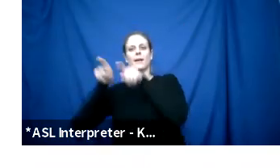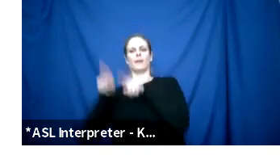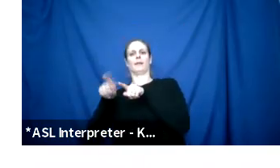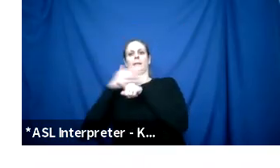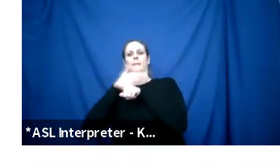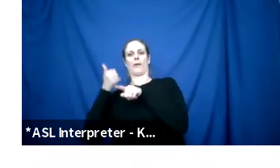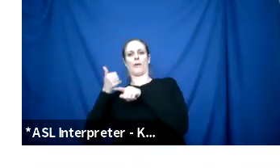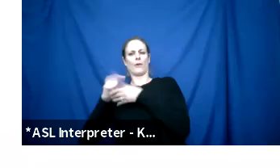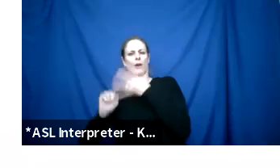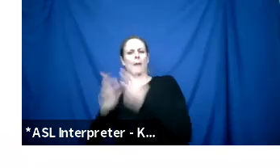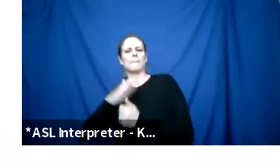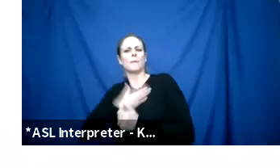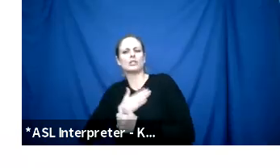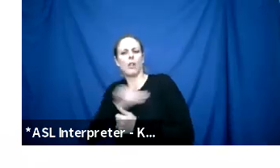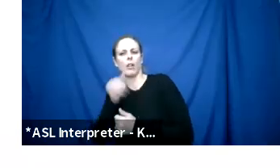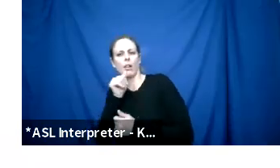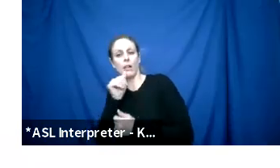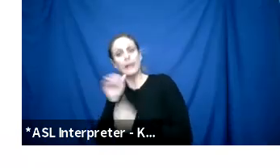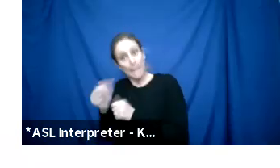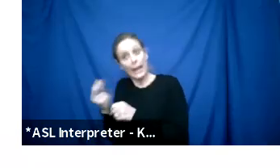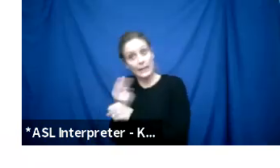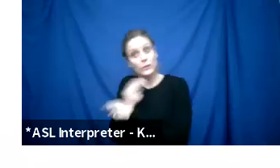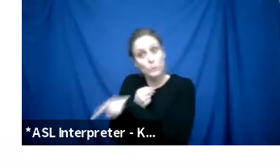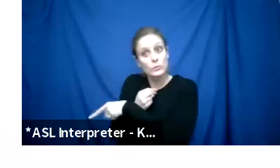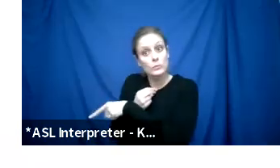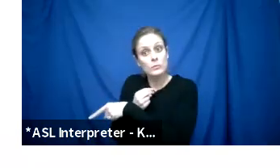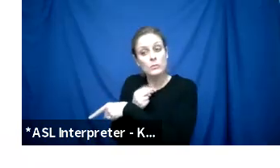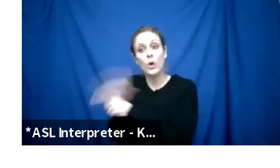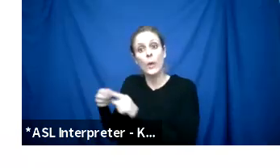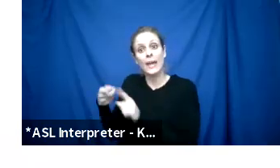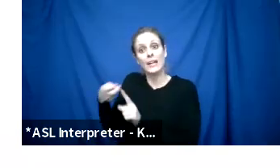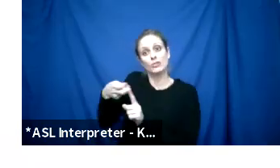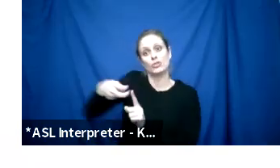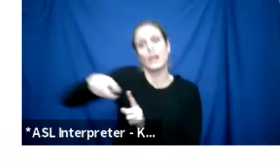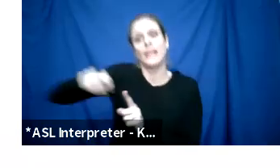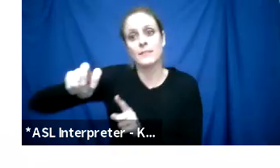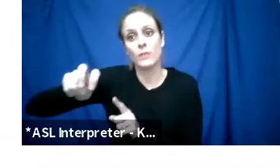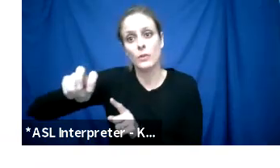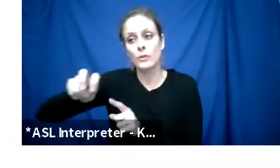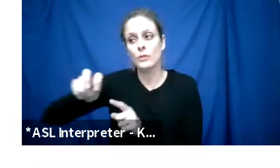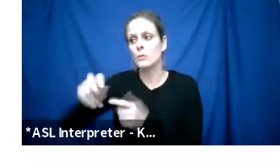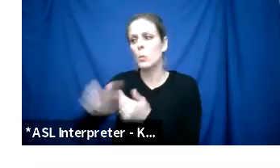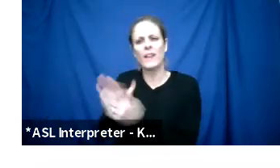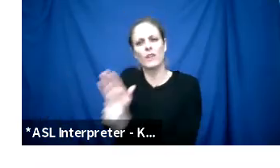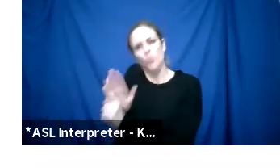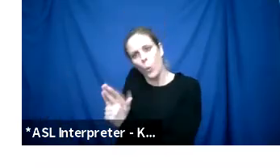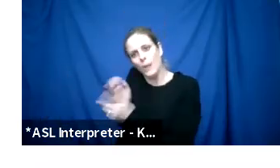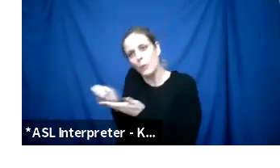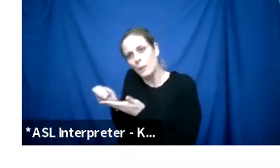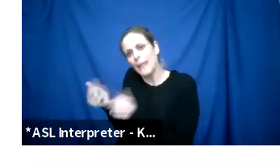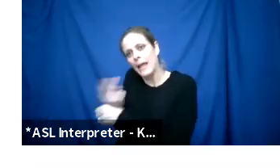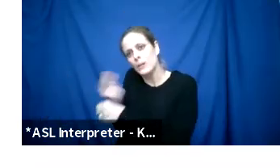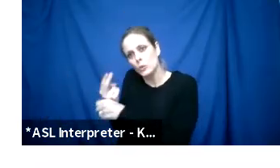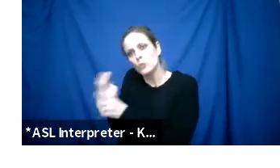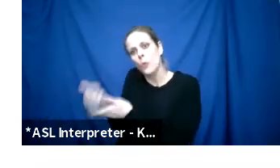piece, that wedge, now you could use that when you transfer onto the exam table, and you could use that. However,